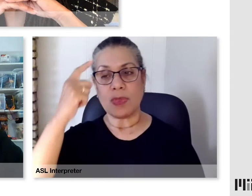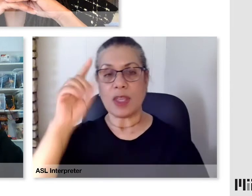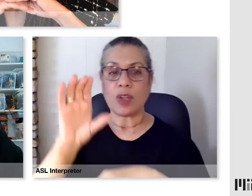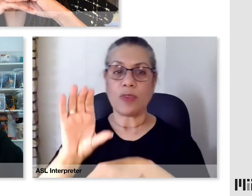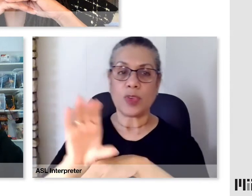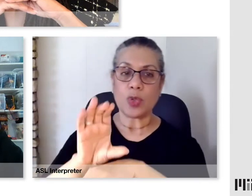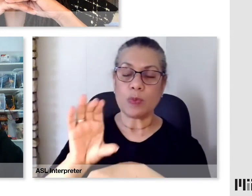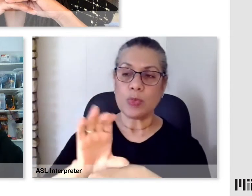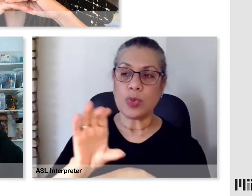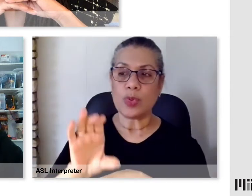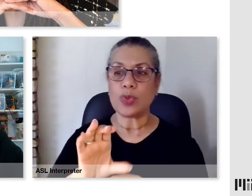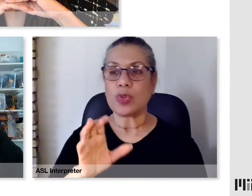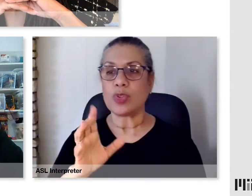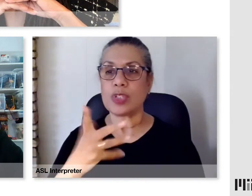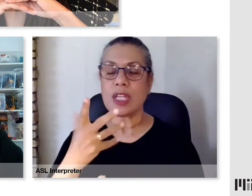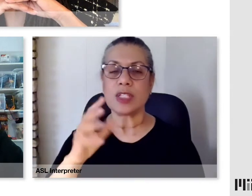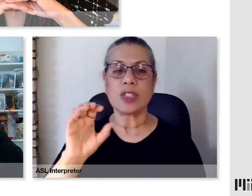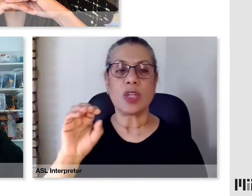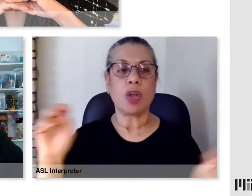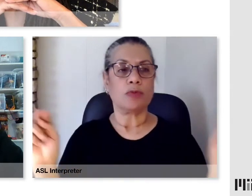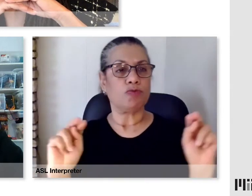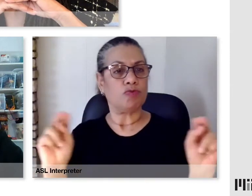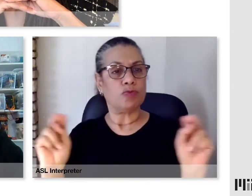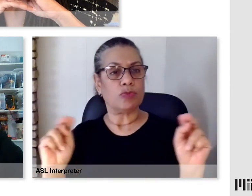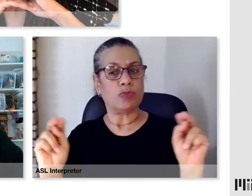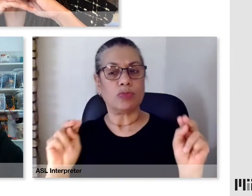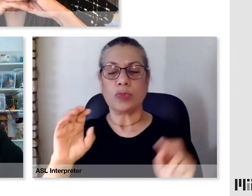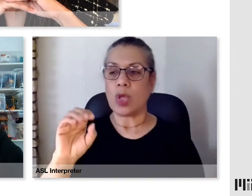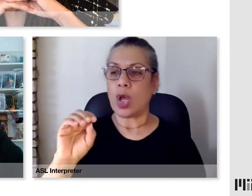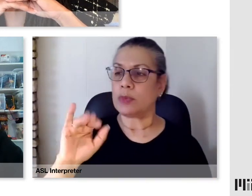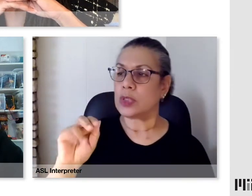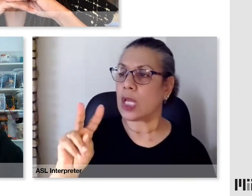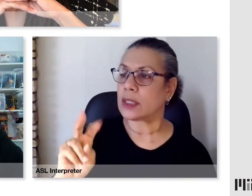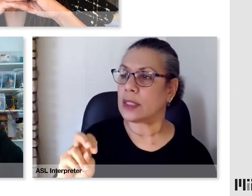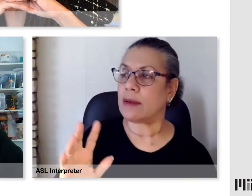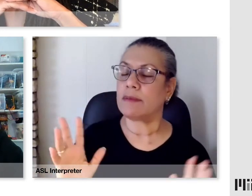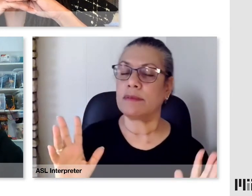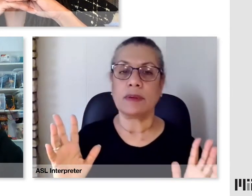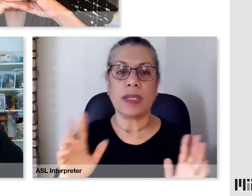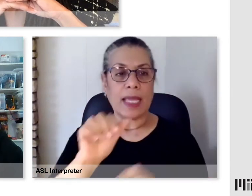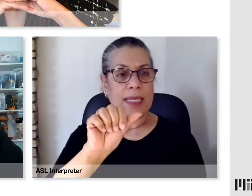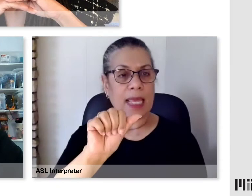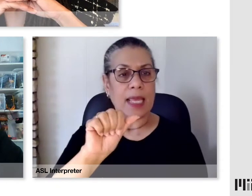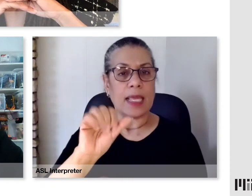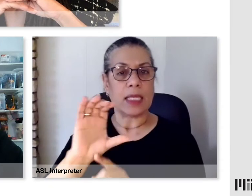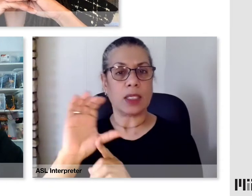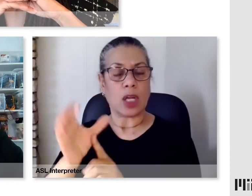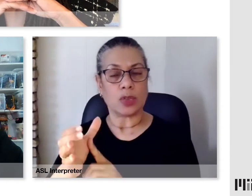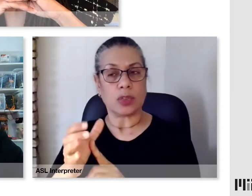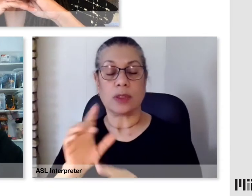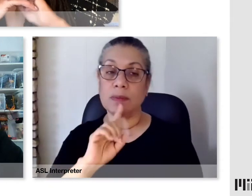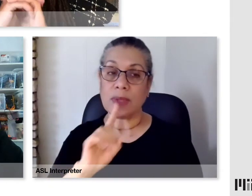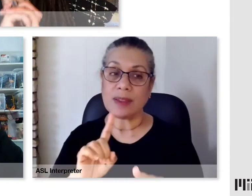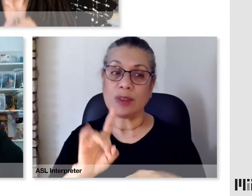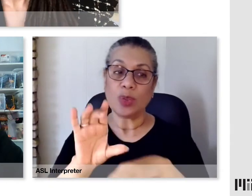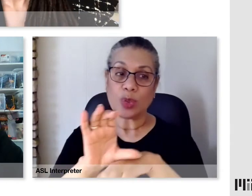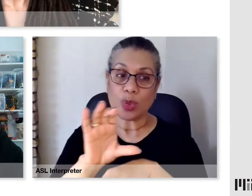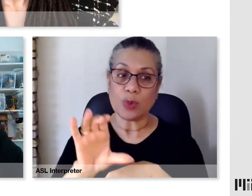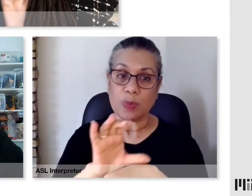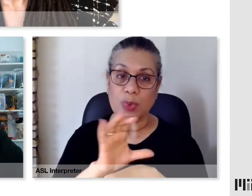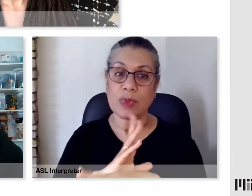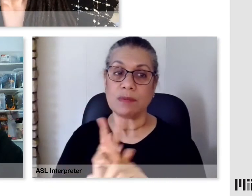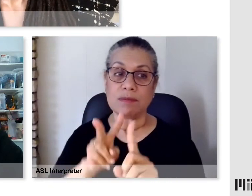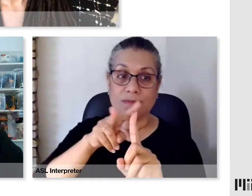as objective, utilitarian, and acultural, actually computing implements various forms